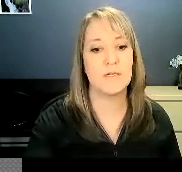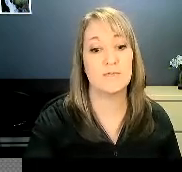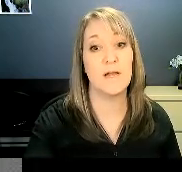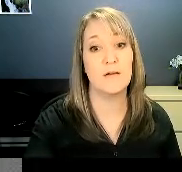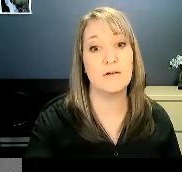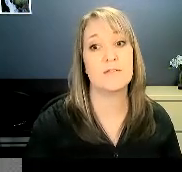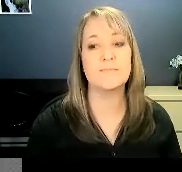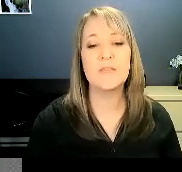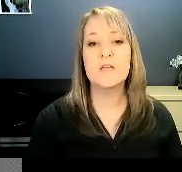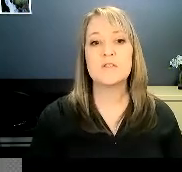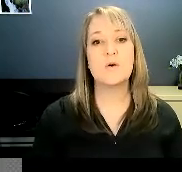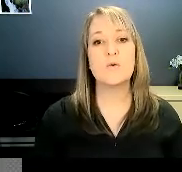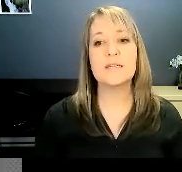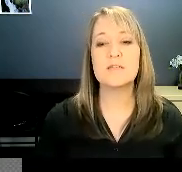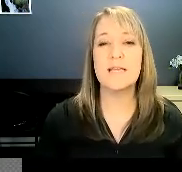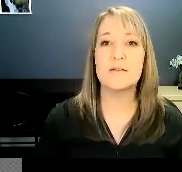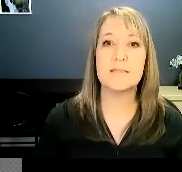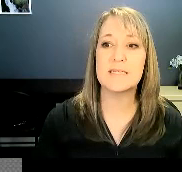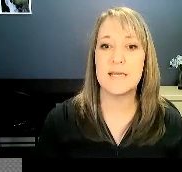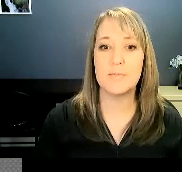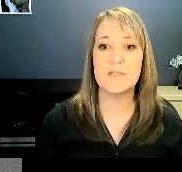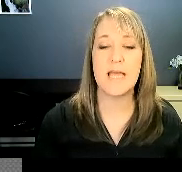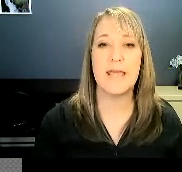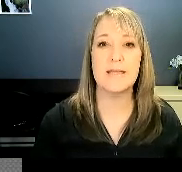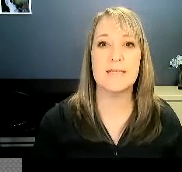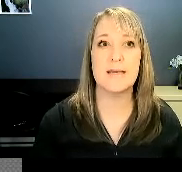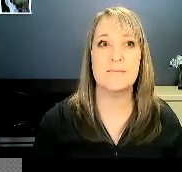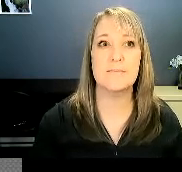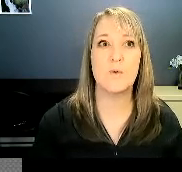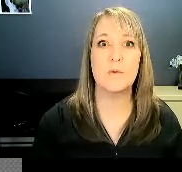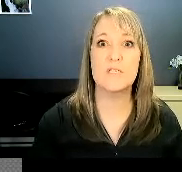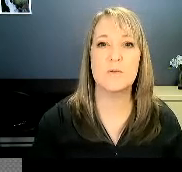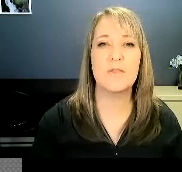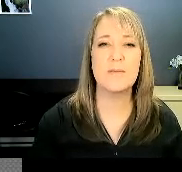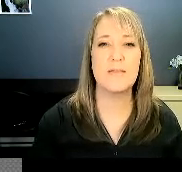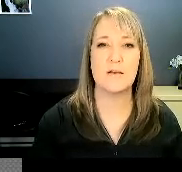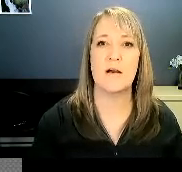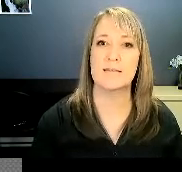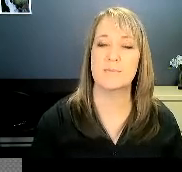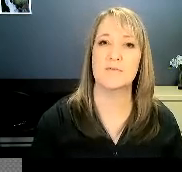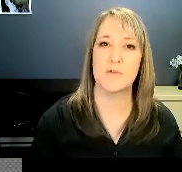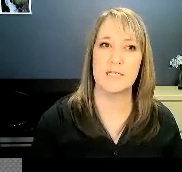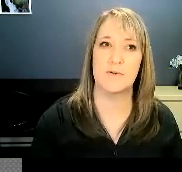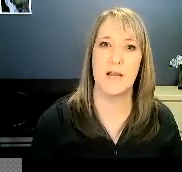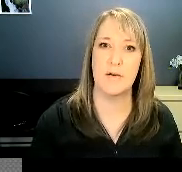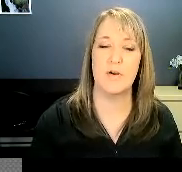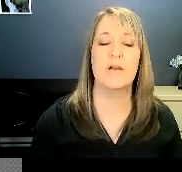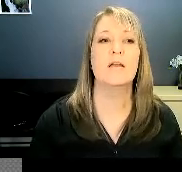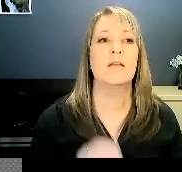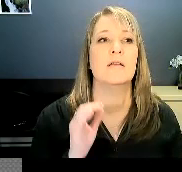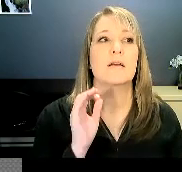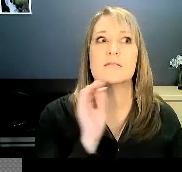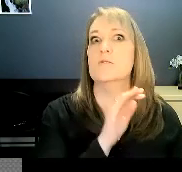fewer transfer errors. So let's look now at some examples. And while we do, think about that concept of transfer